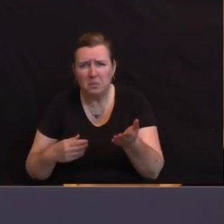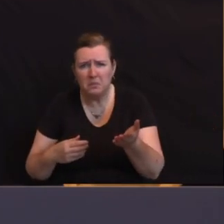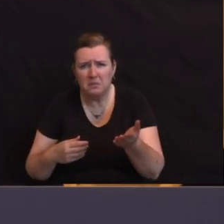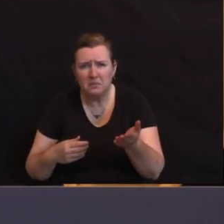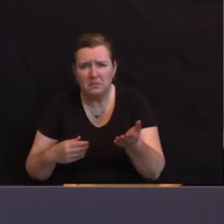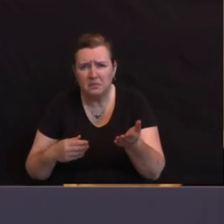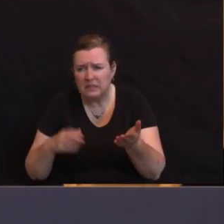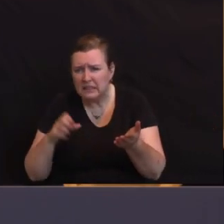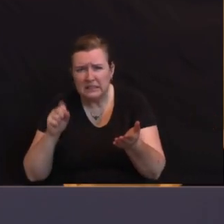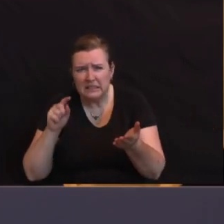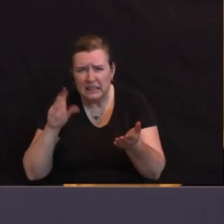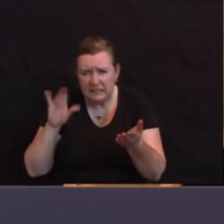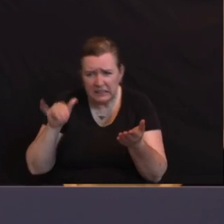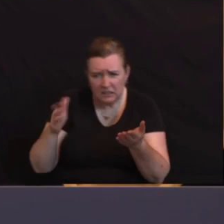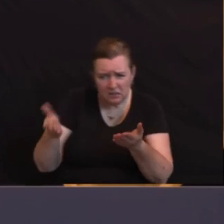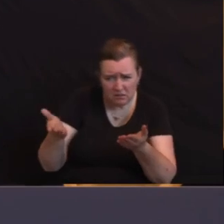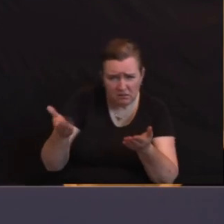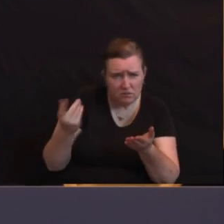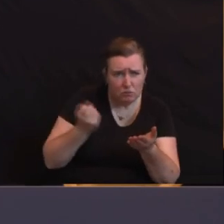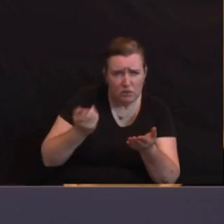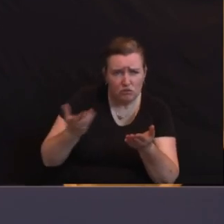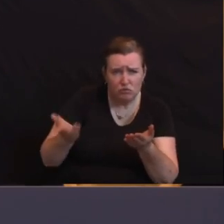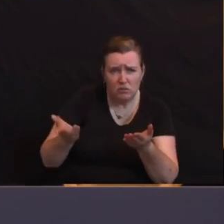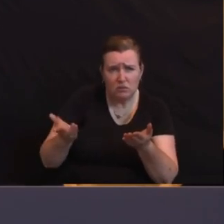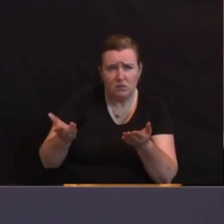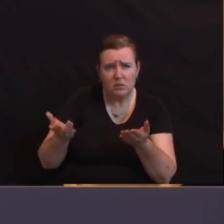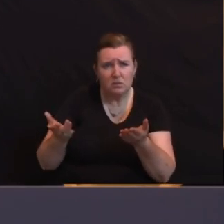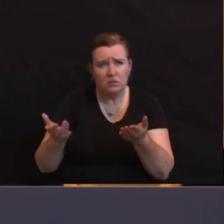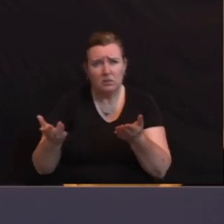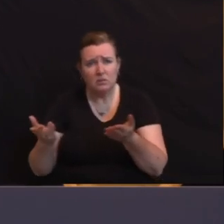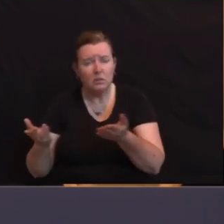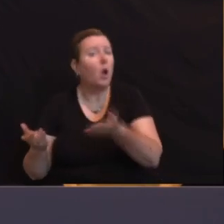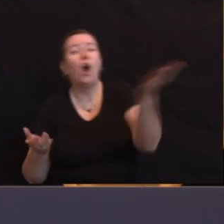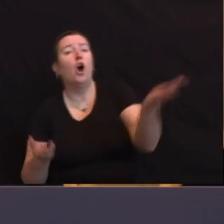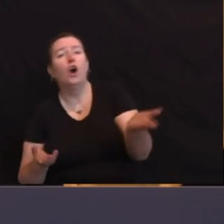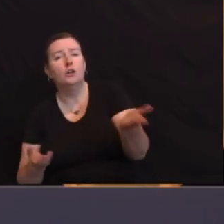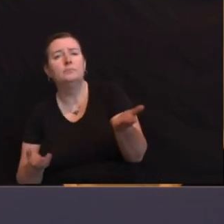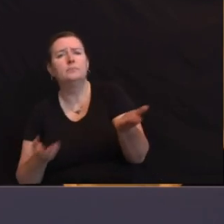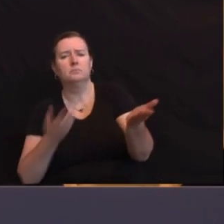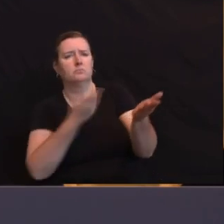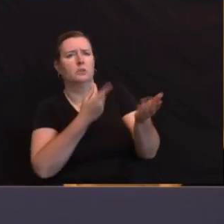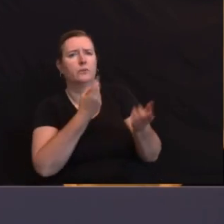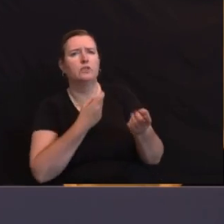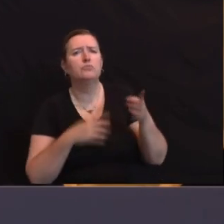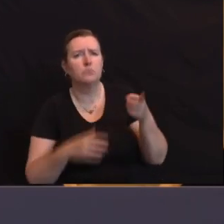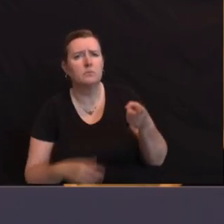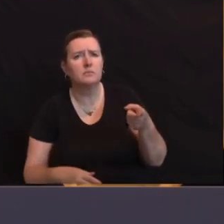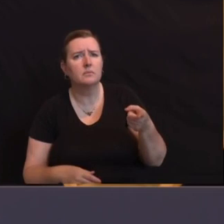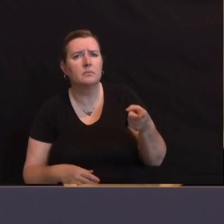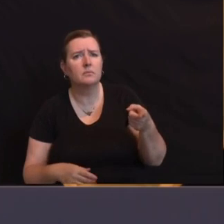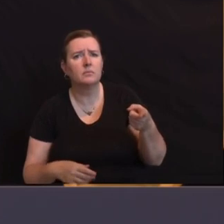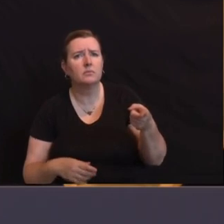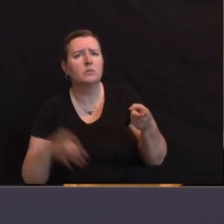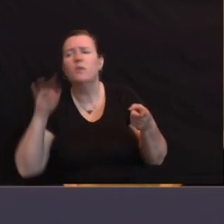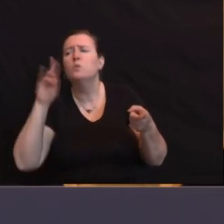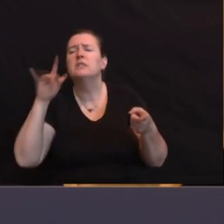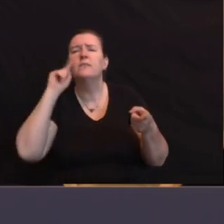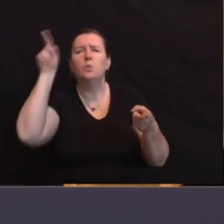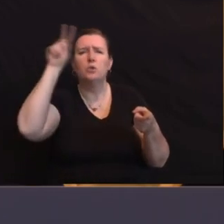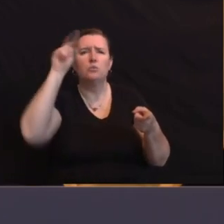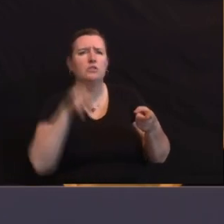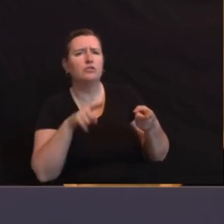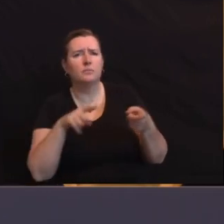offer. I'm sorry. Sir? Yes. First for the commissioner, you said the state is preparing for a second wave by looking at